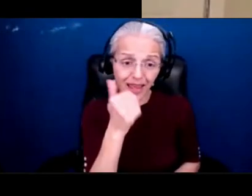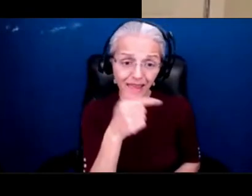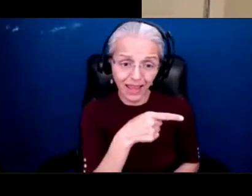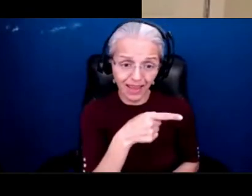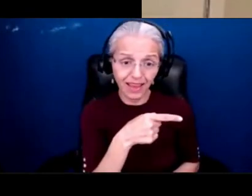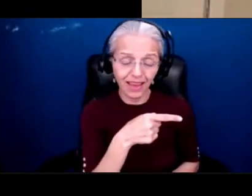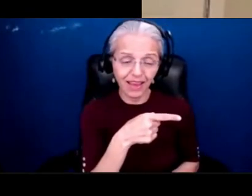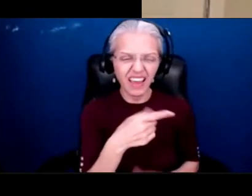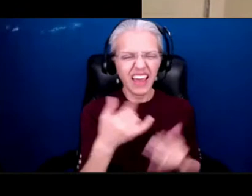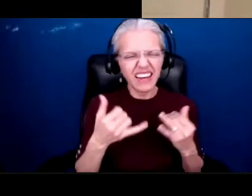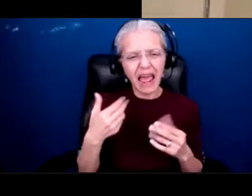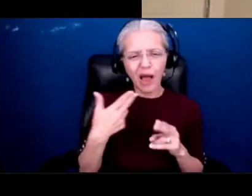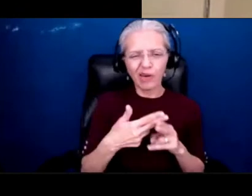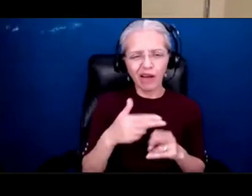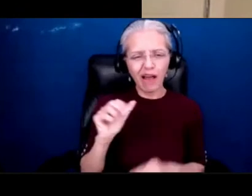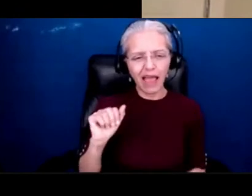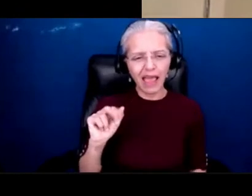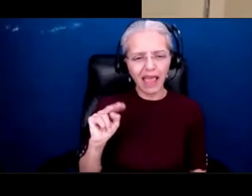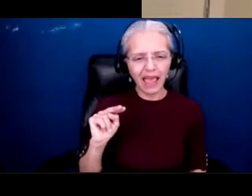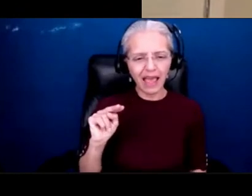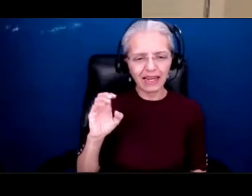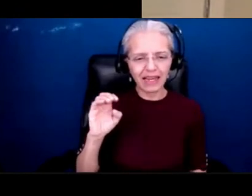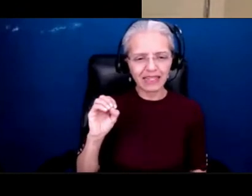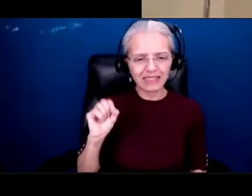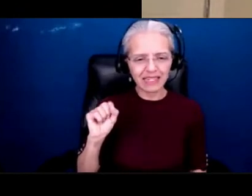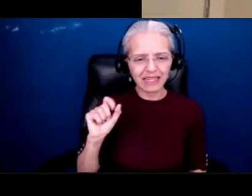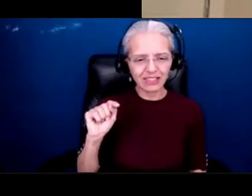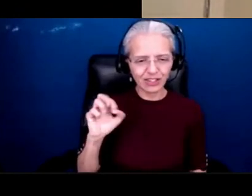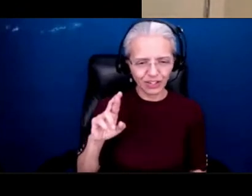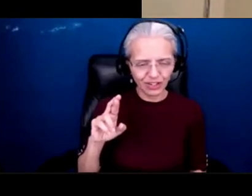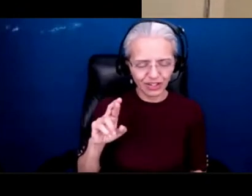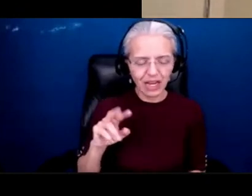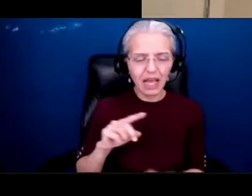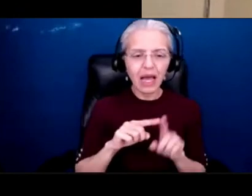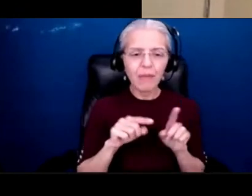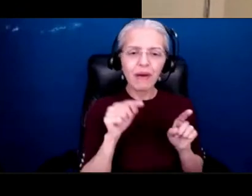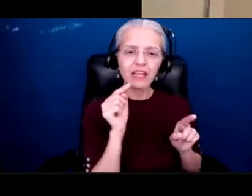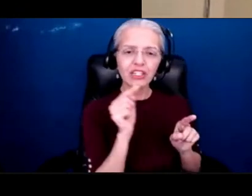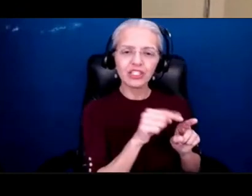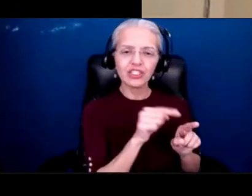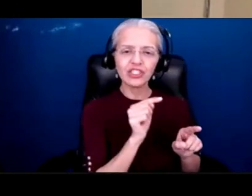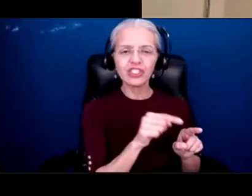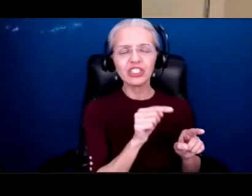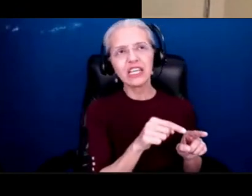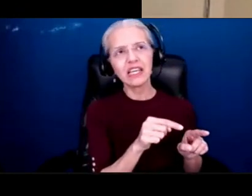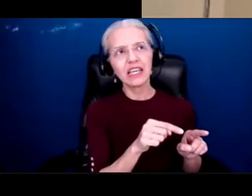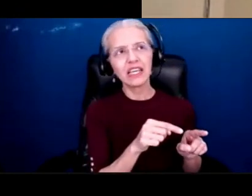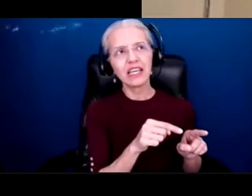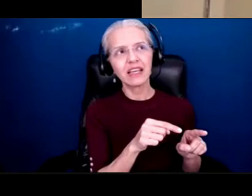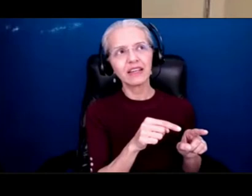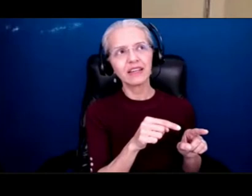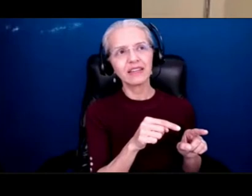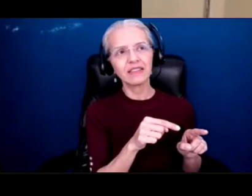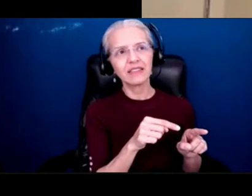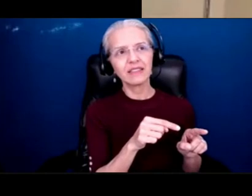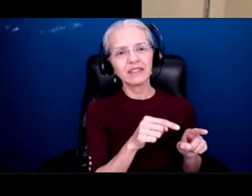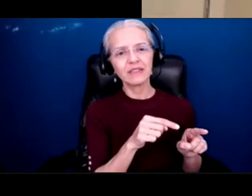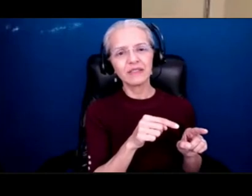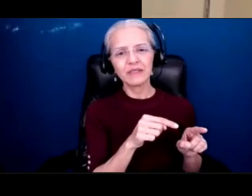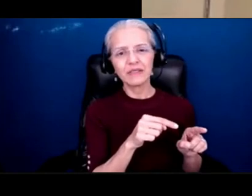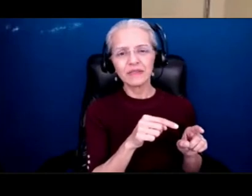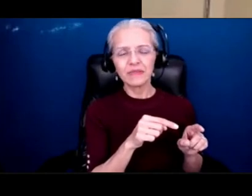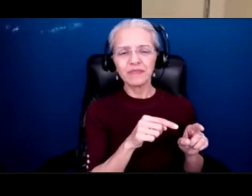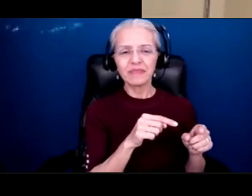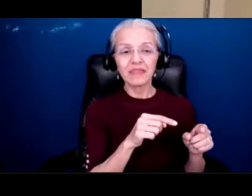she is somebody that I only met once when she came to UC Berkeley for a book